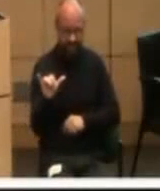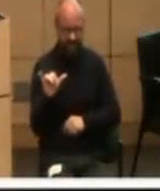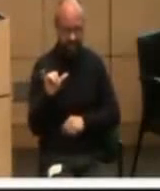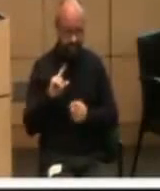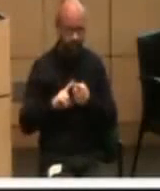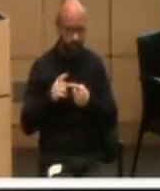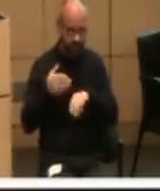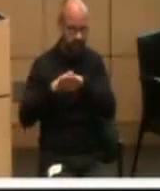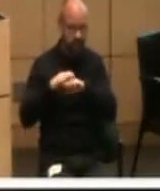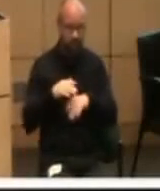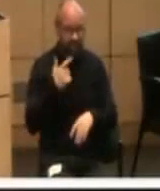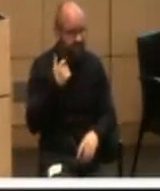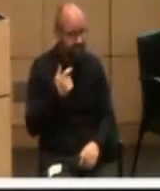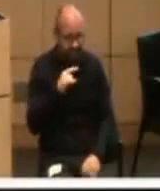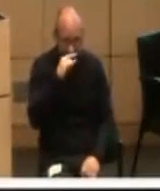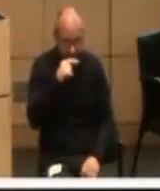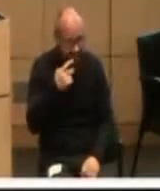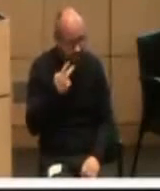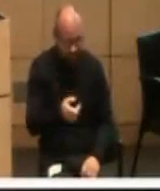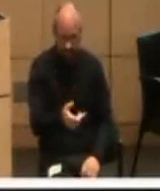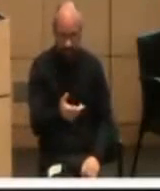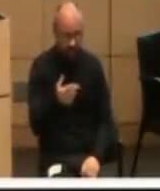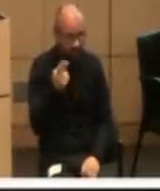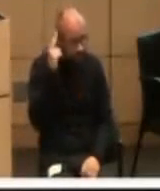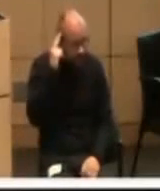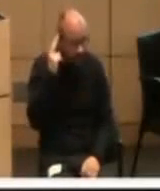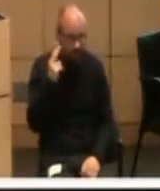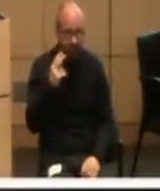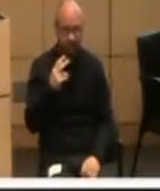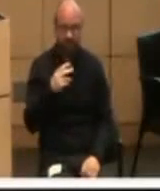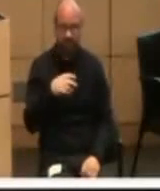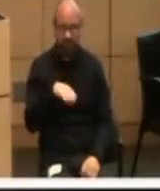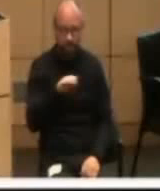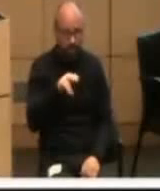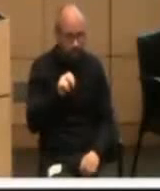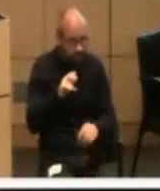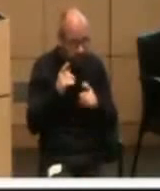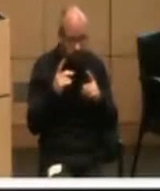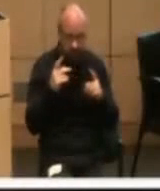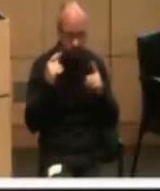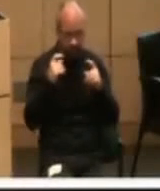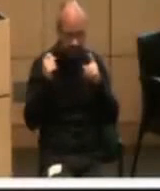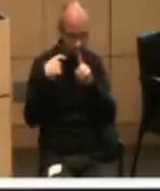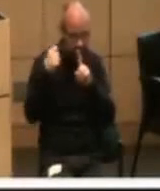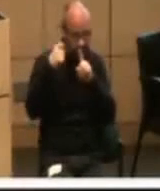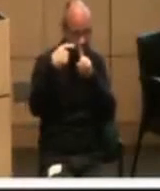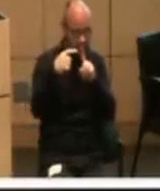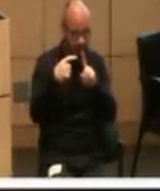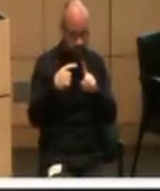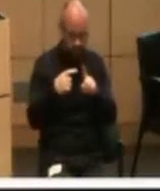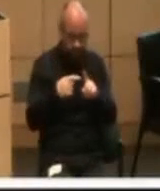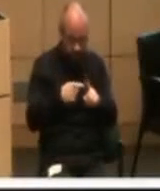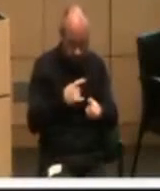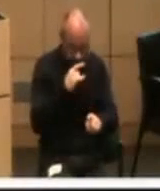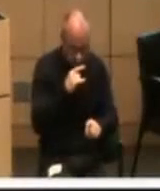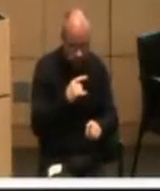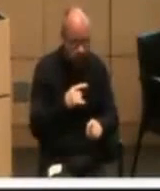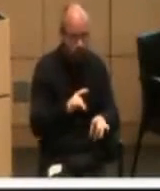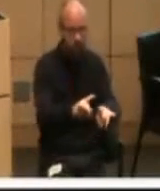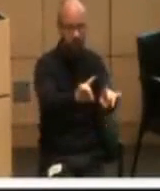with implants and with these bone conduction aids is really pretty amazing. But we can't see it directly